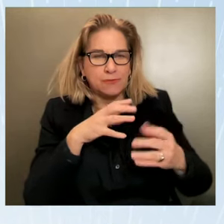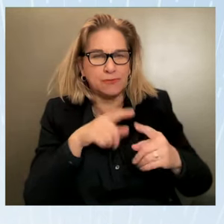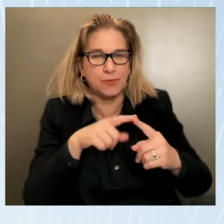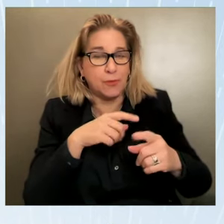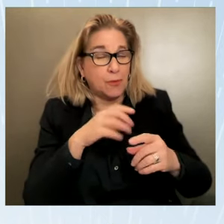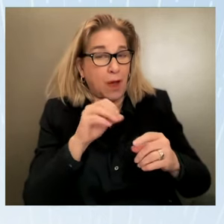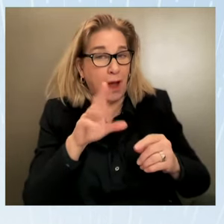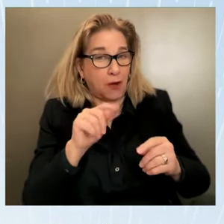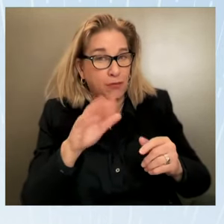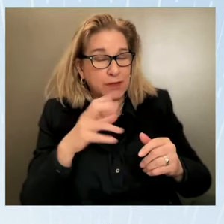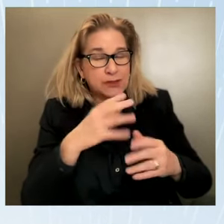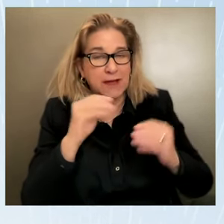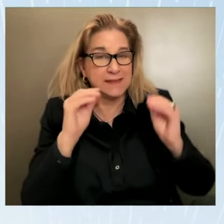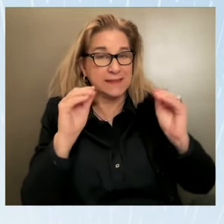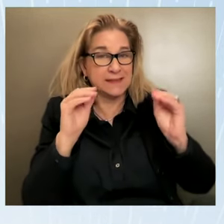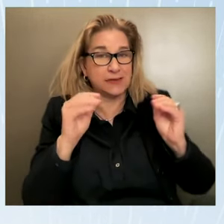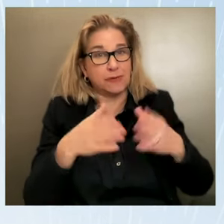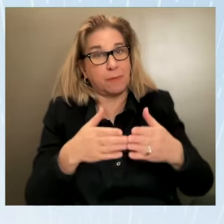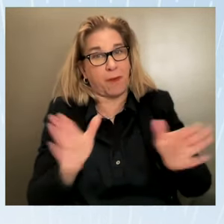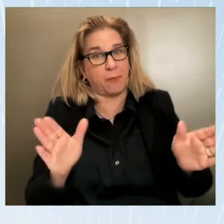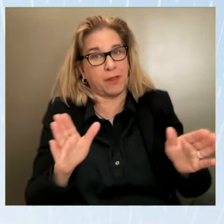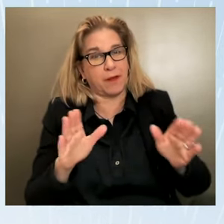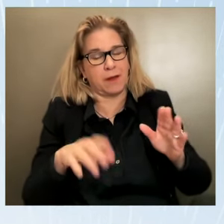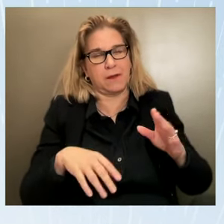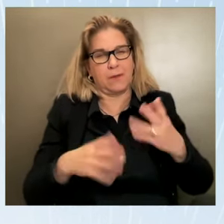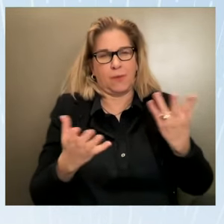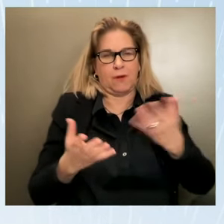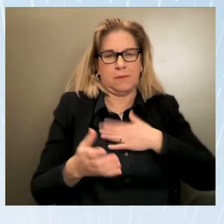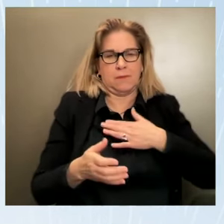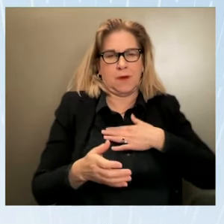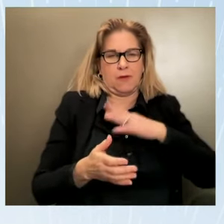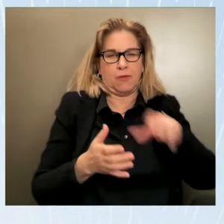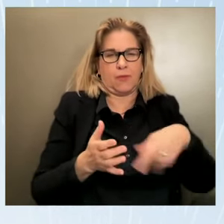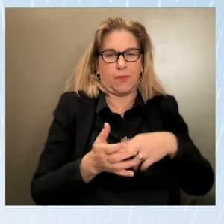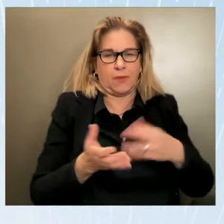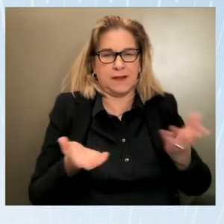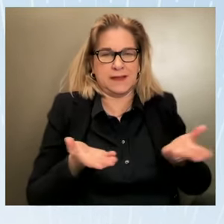trafficking issues. In the last fiscal year alone, our agency has reached